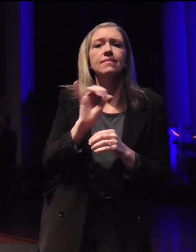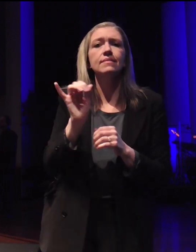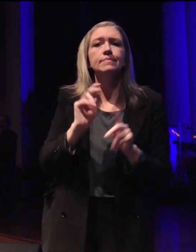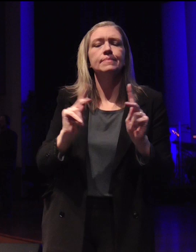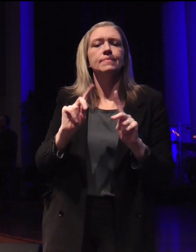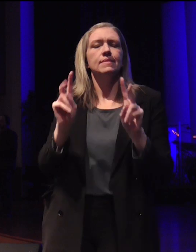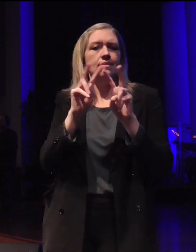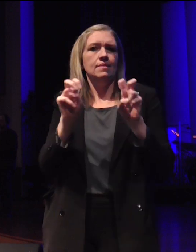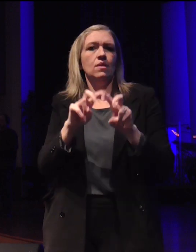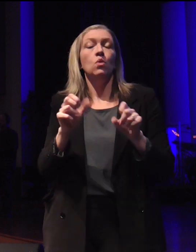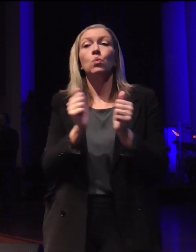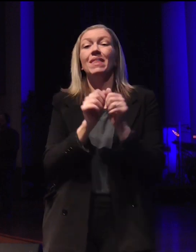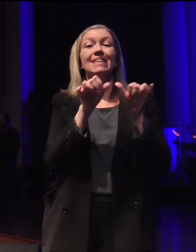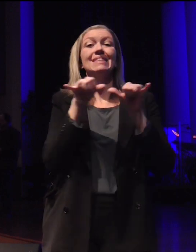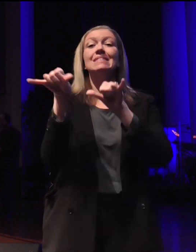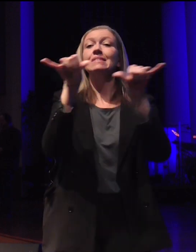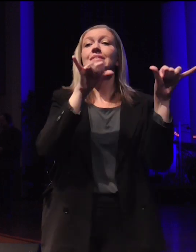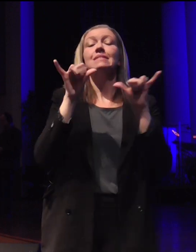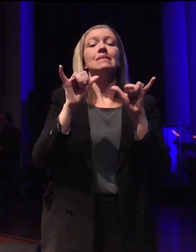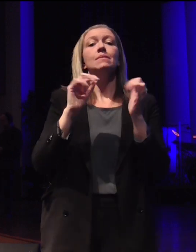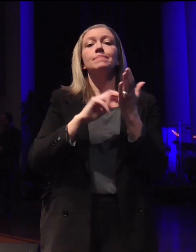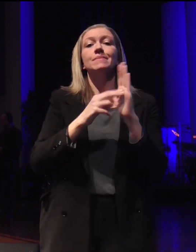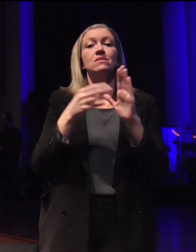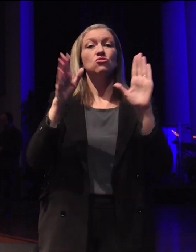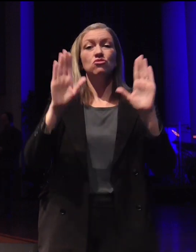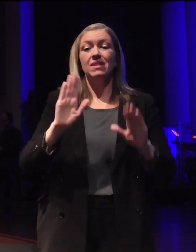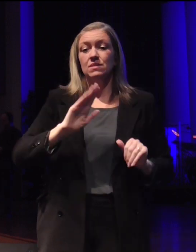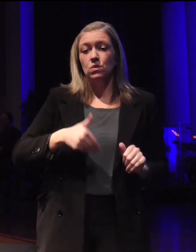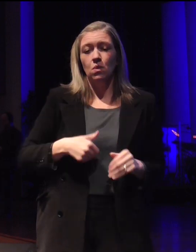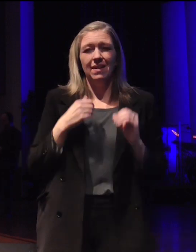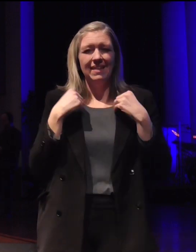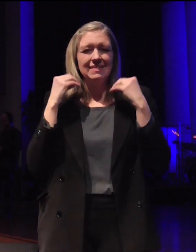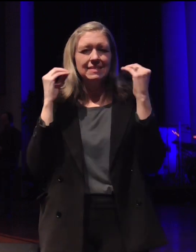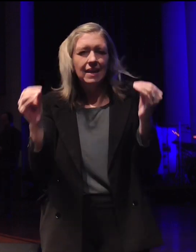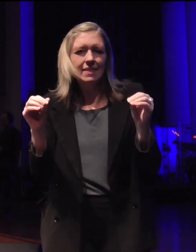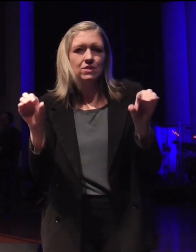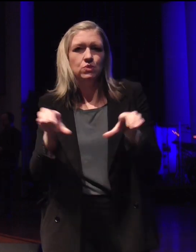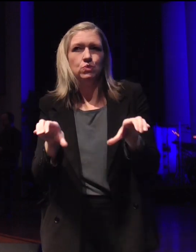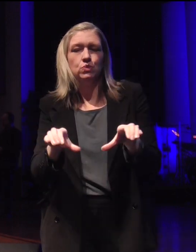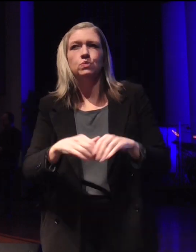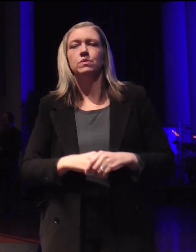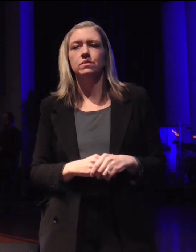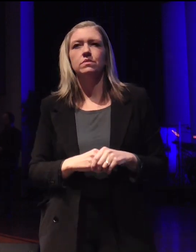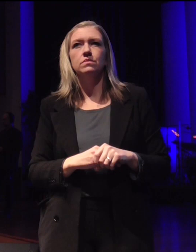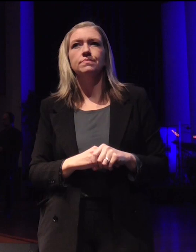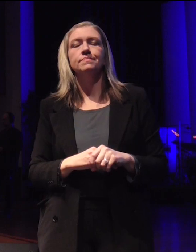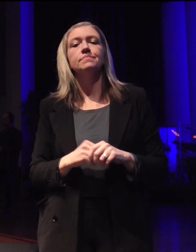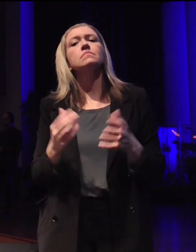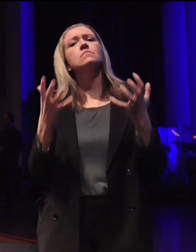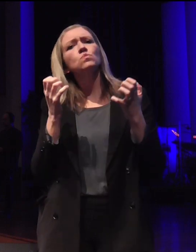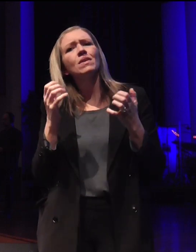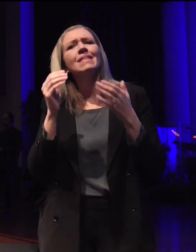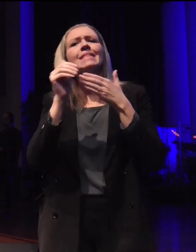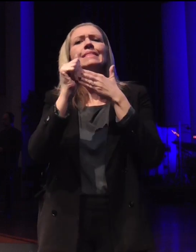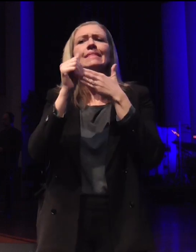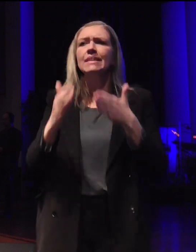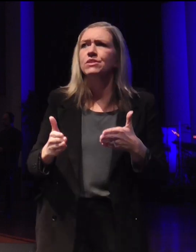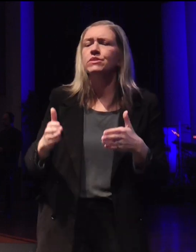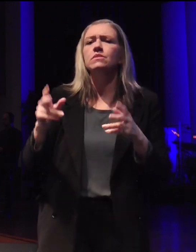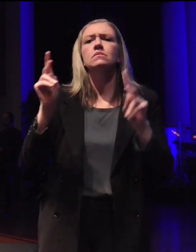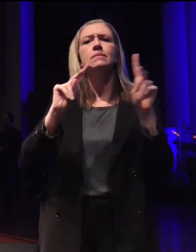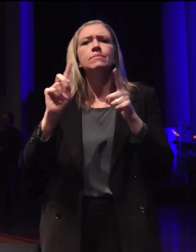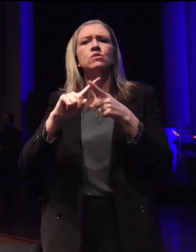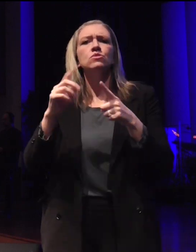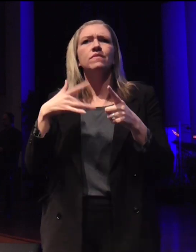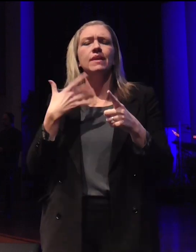great soul has simply nothing to do. And so we want our leaders and people to be consistent in their